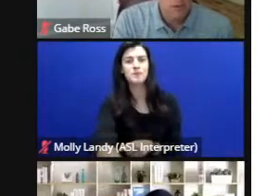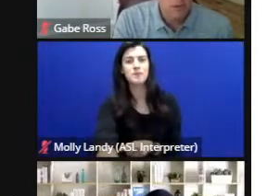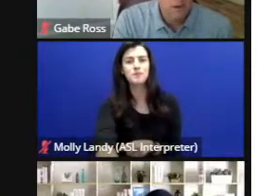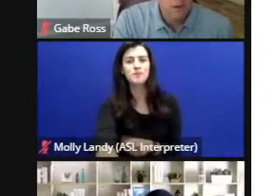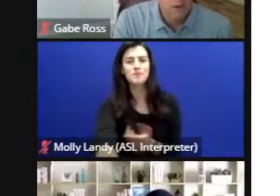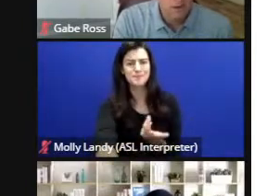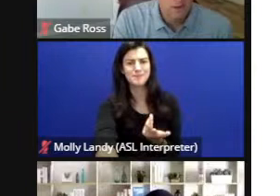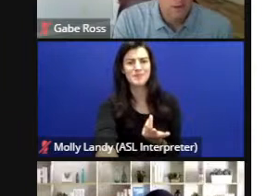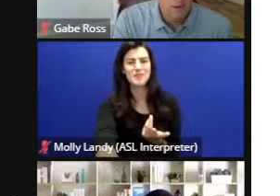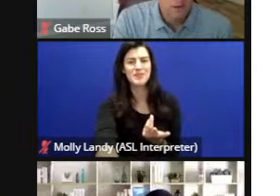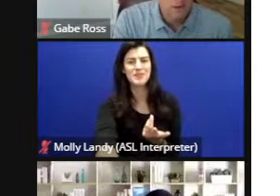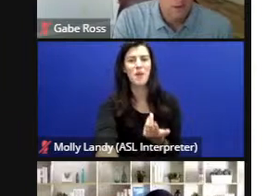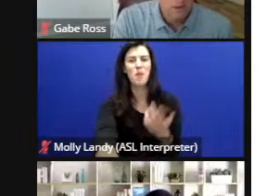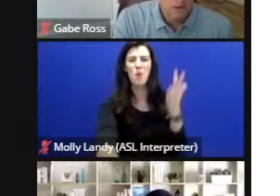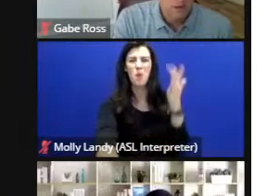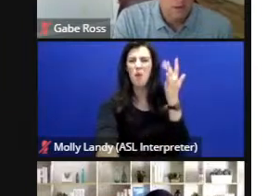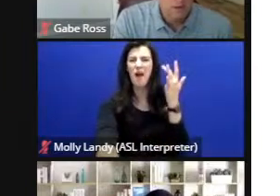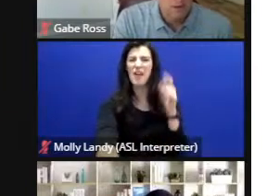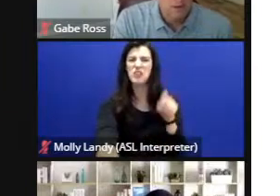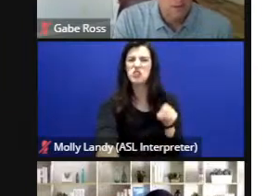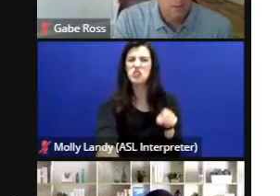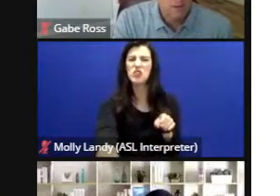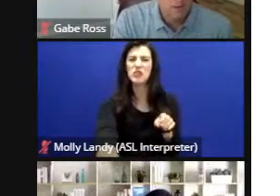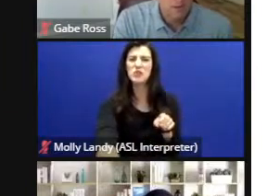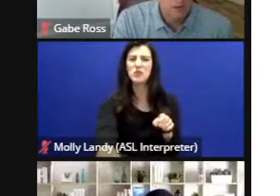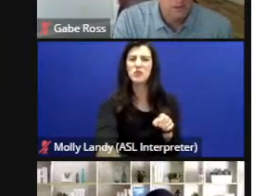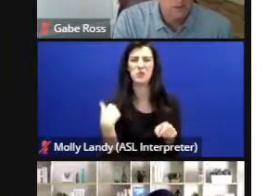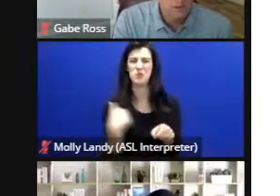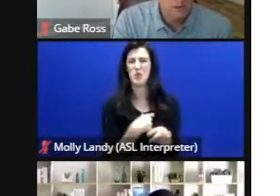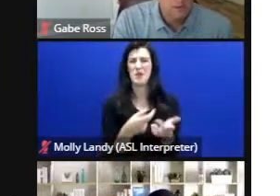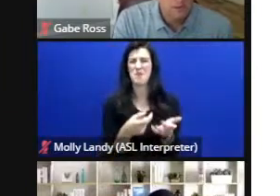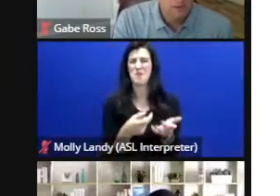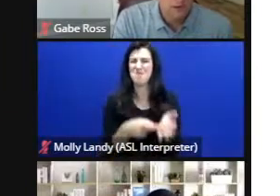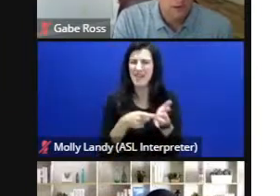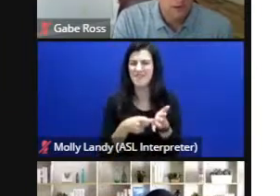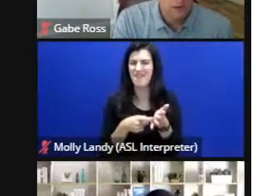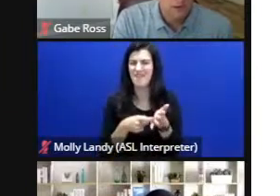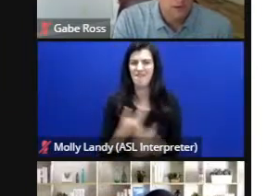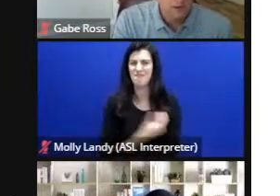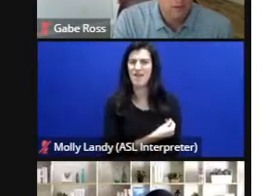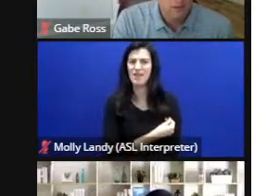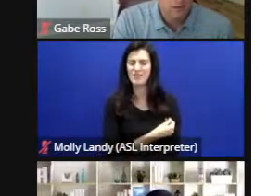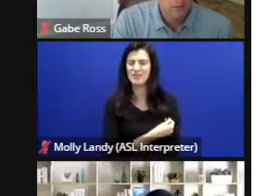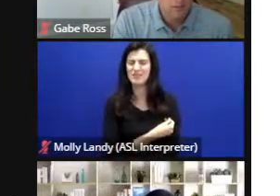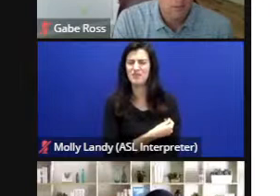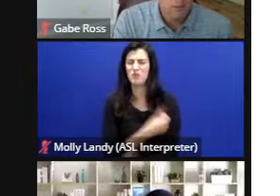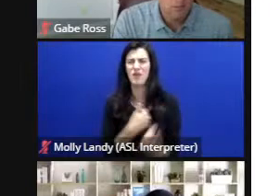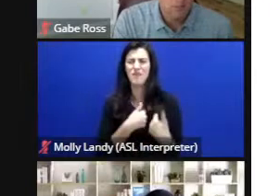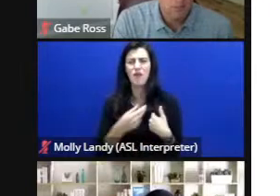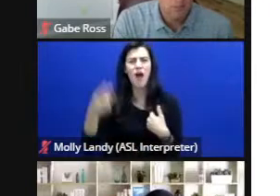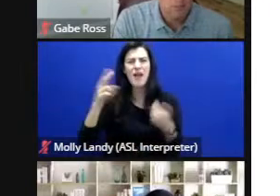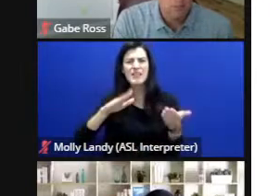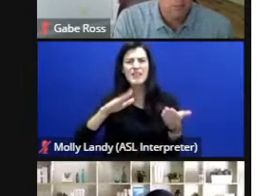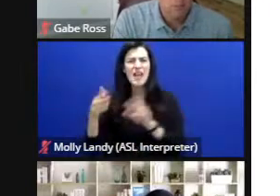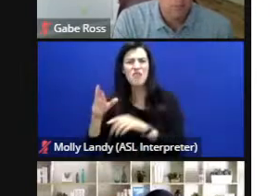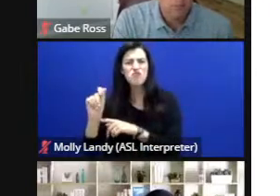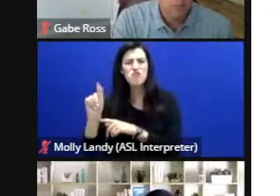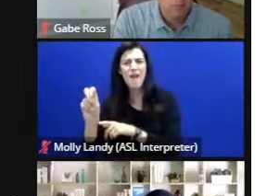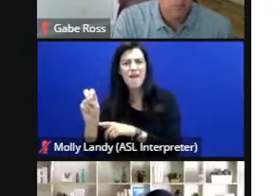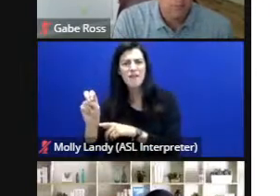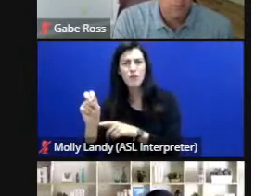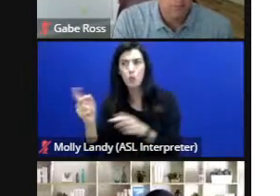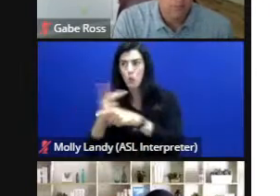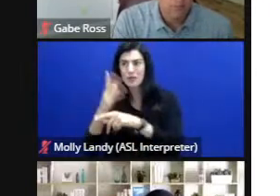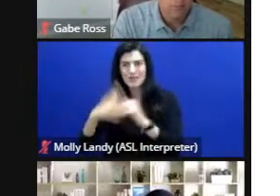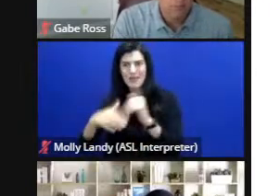district mandate a vaccine that has high death rate, more than any other vaccines, a low effective